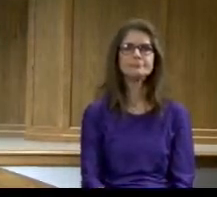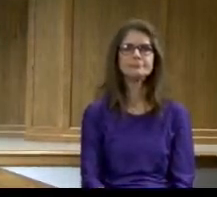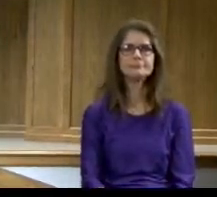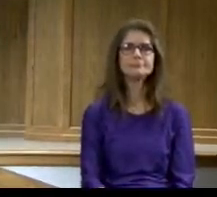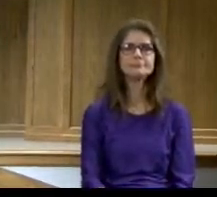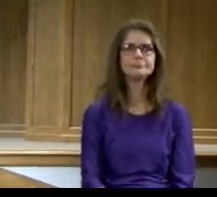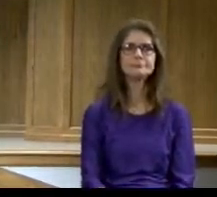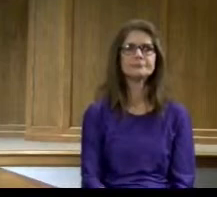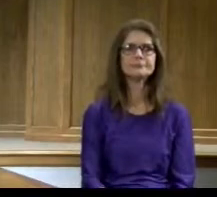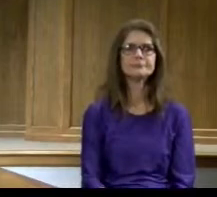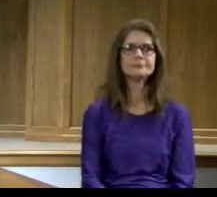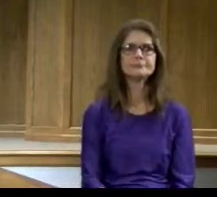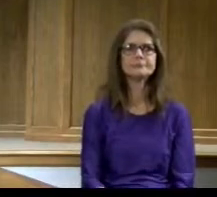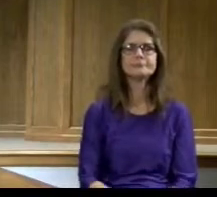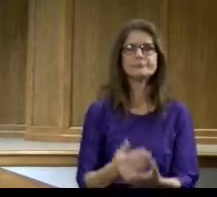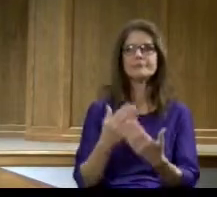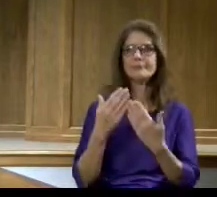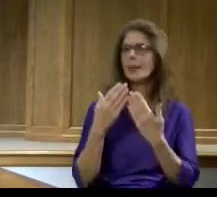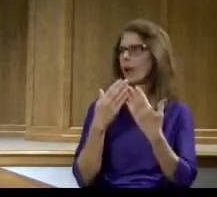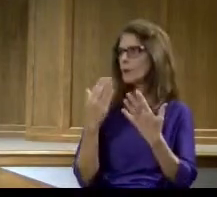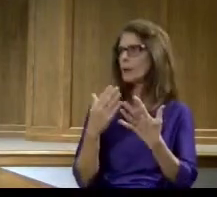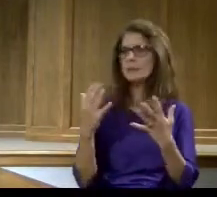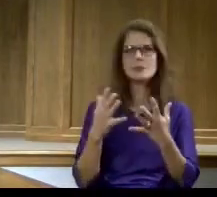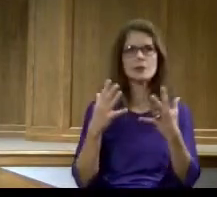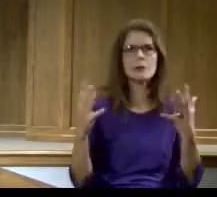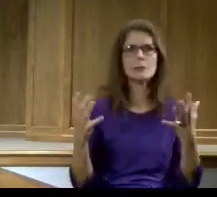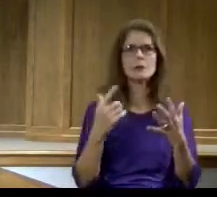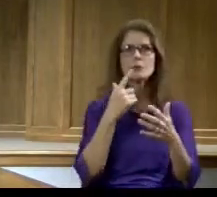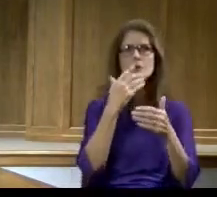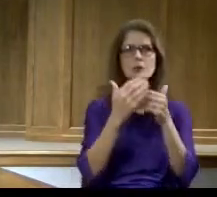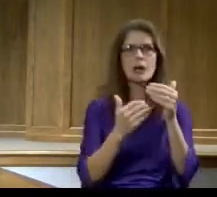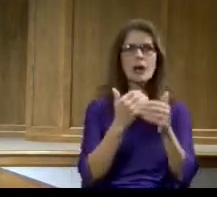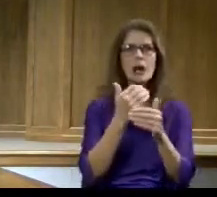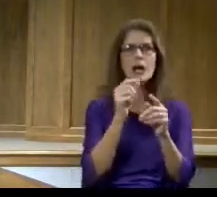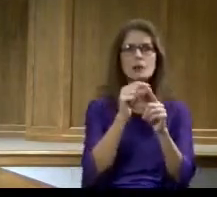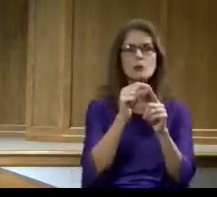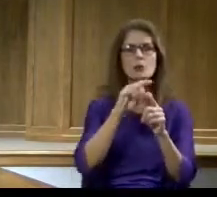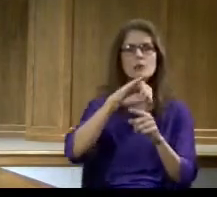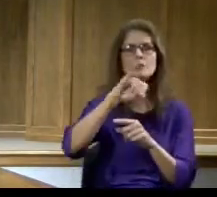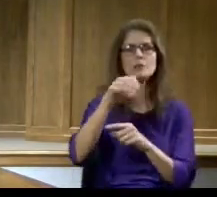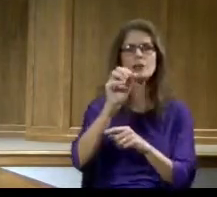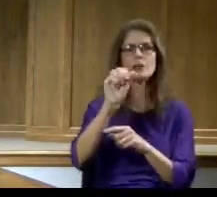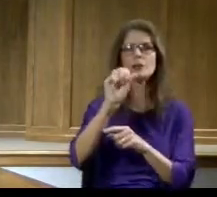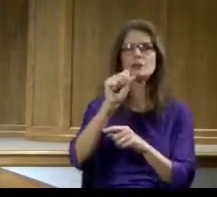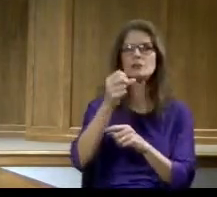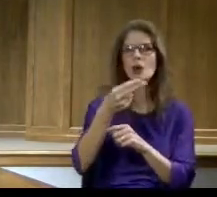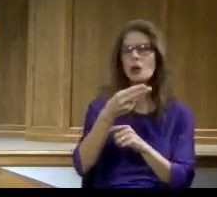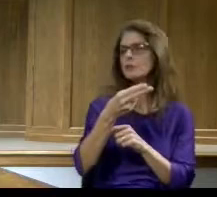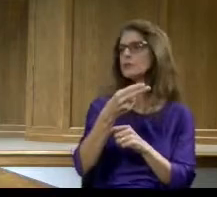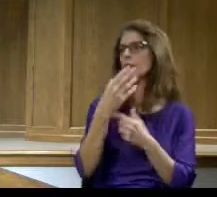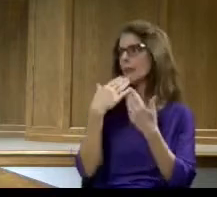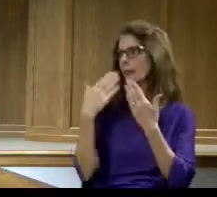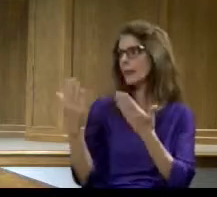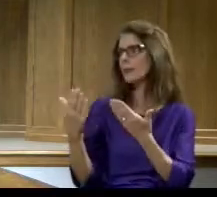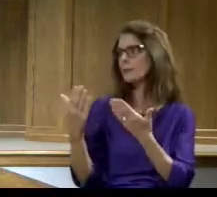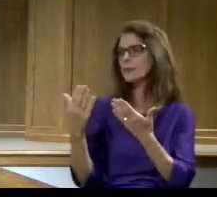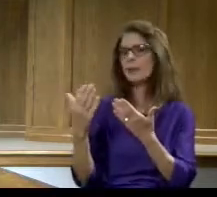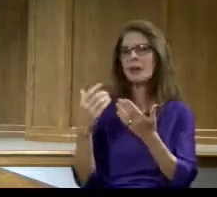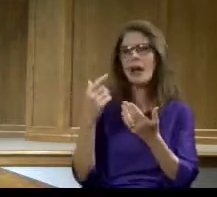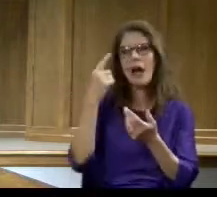73. I appreciate so much those kind words, Josh, very much. I think so much of you and